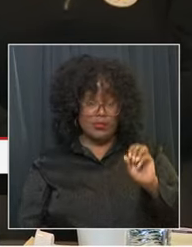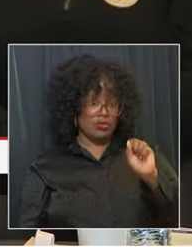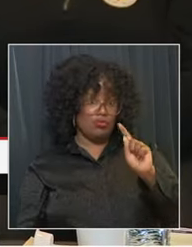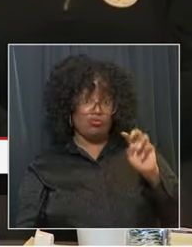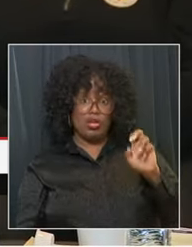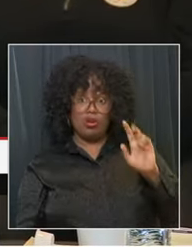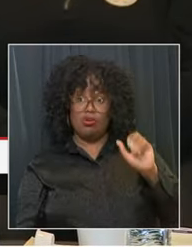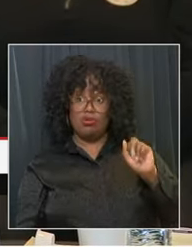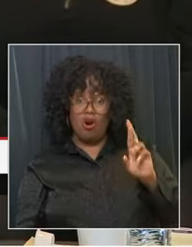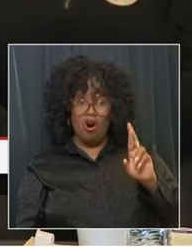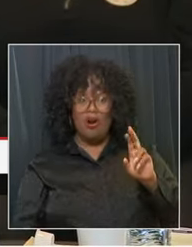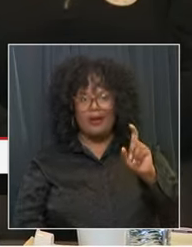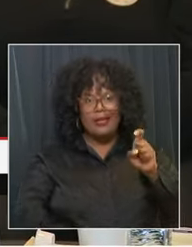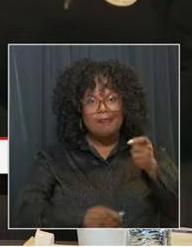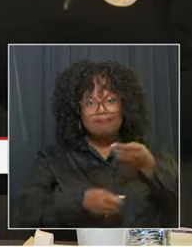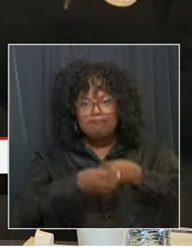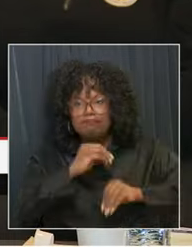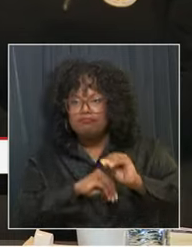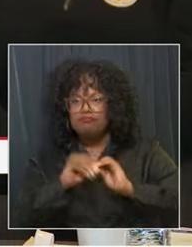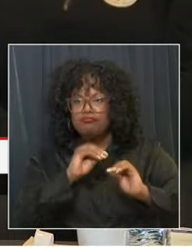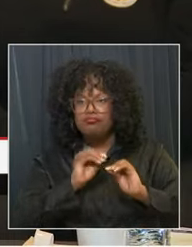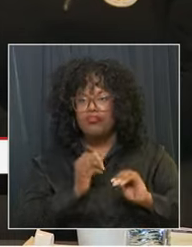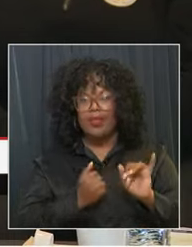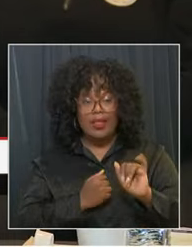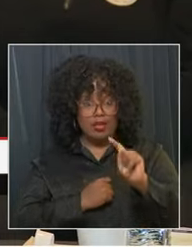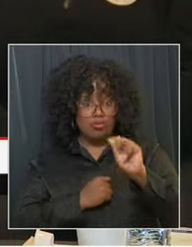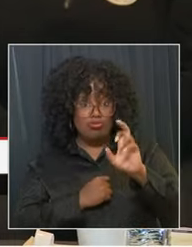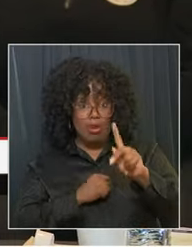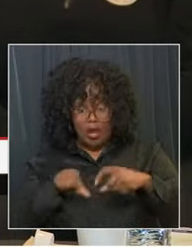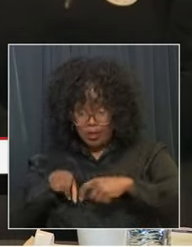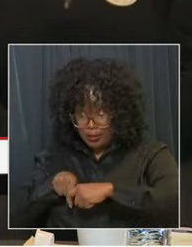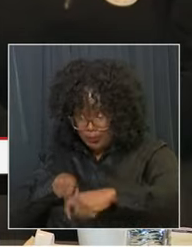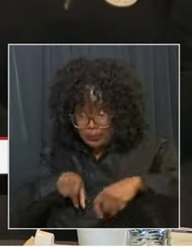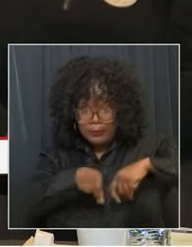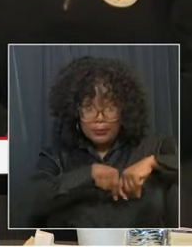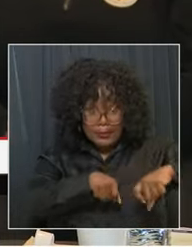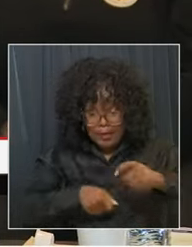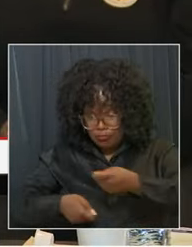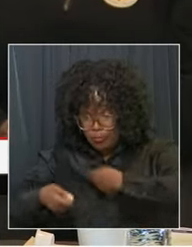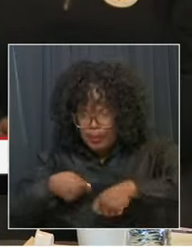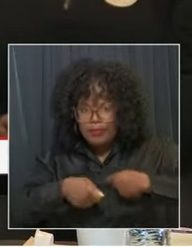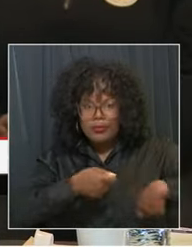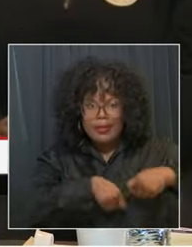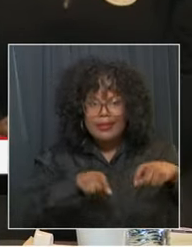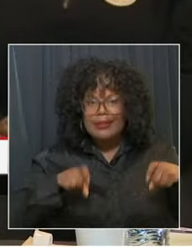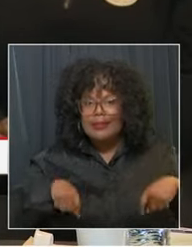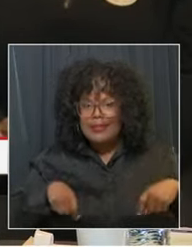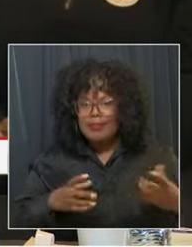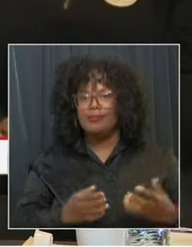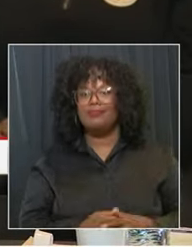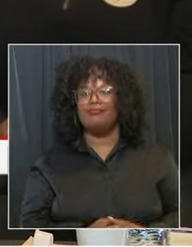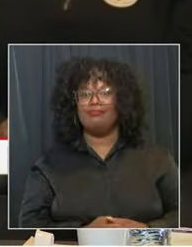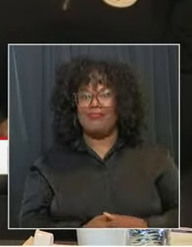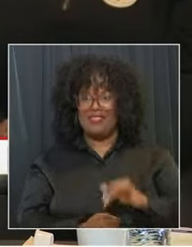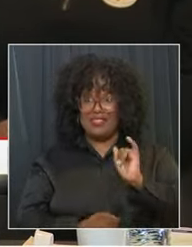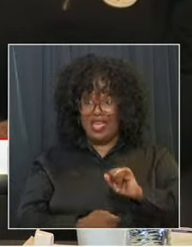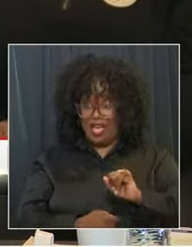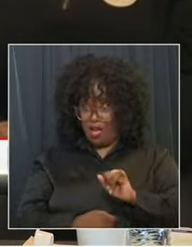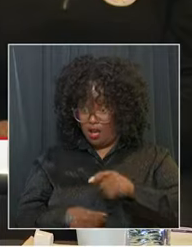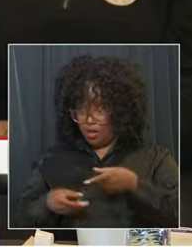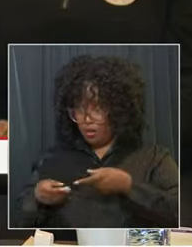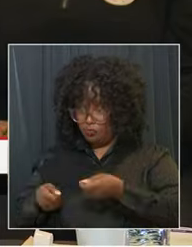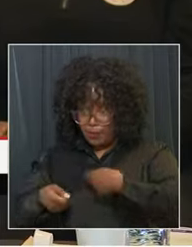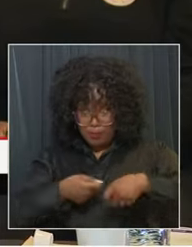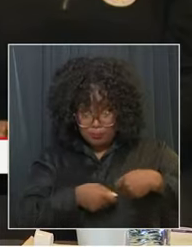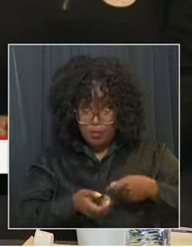replace part of the track, we have to expand the track. When we added all that up together, it was hard to expect that for